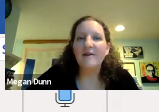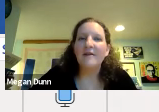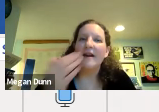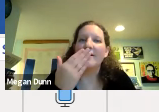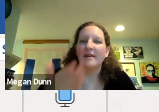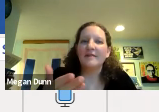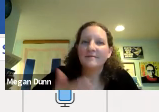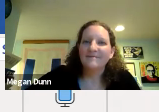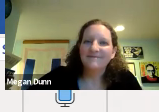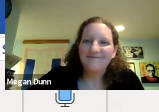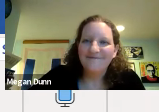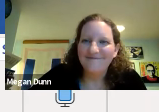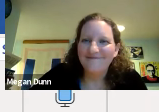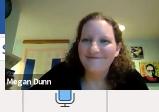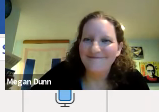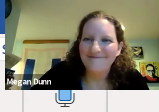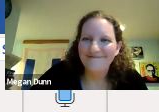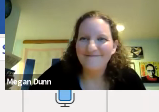And thank you to Eric.